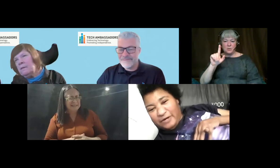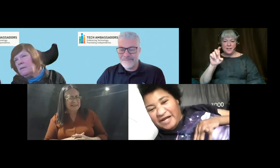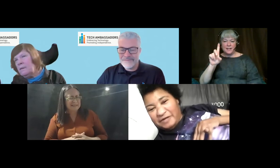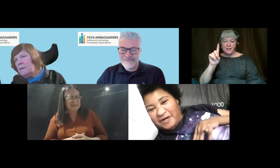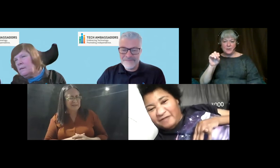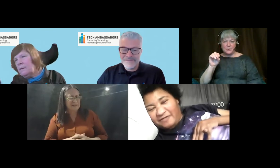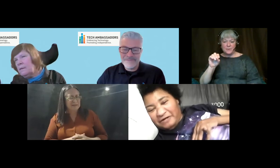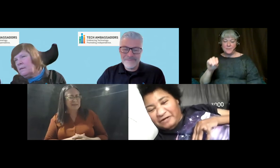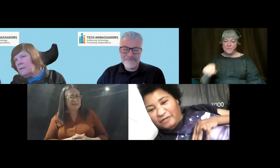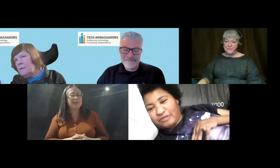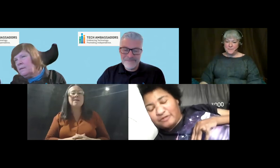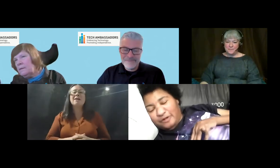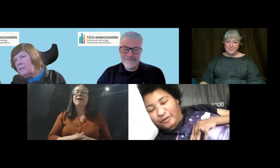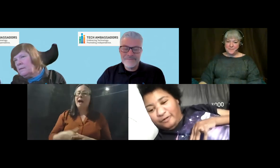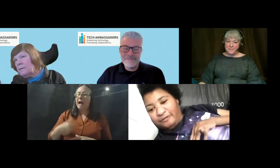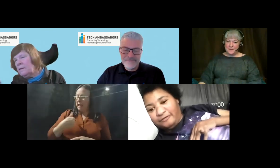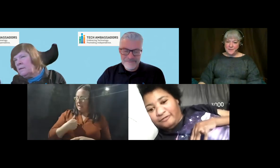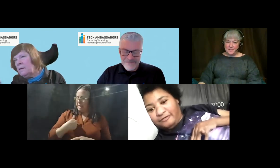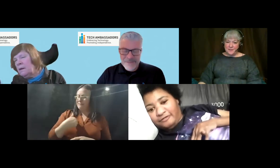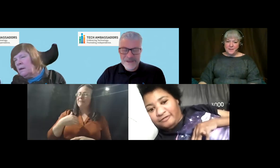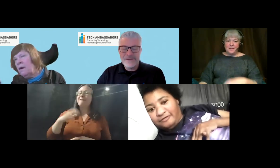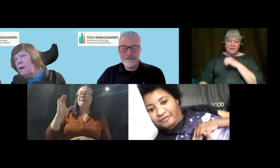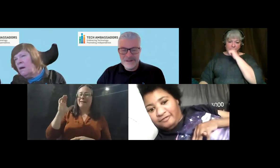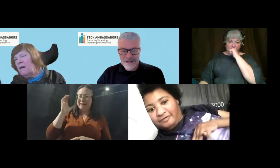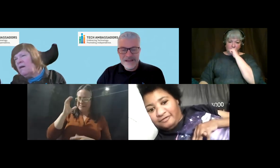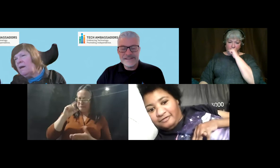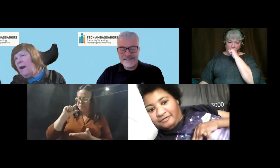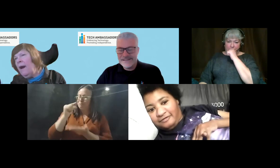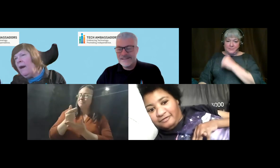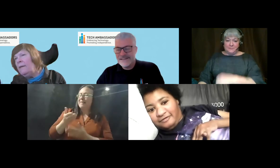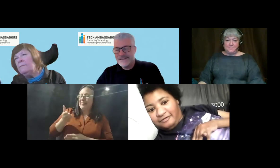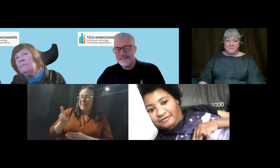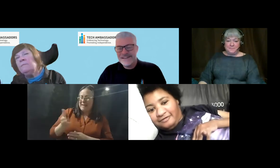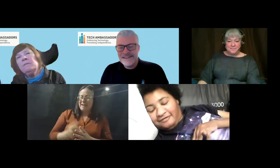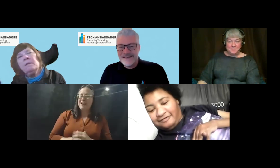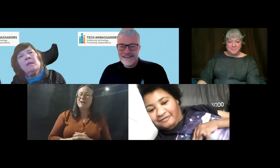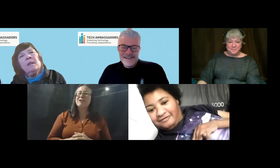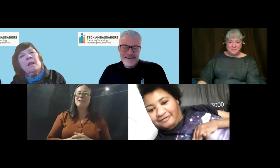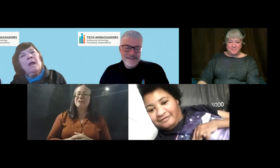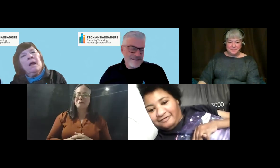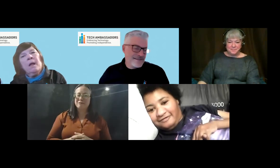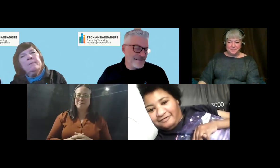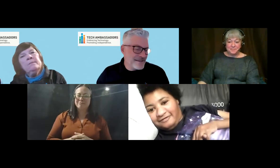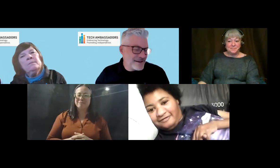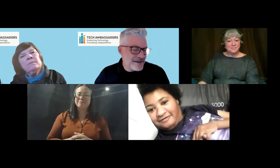that graduated from their law school. Nice. Yeah.